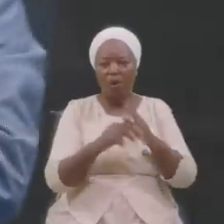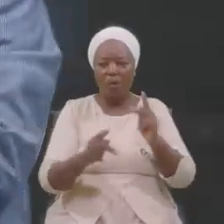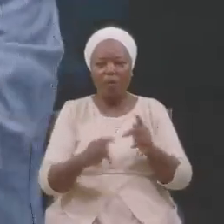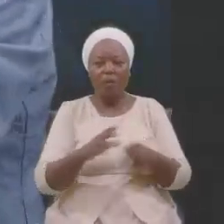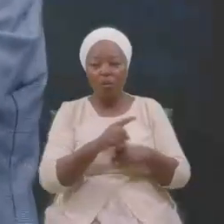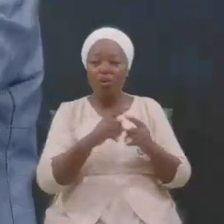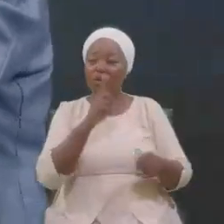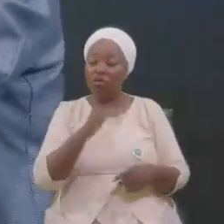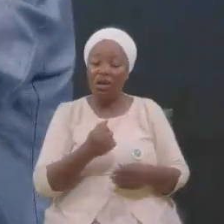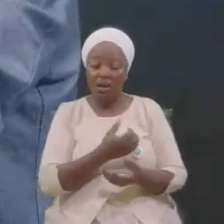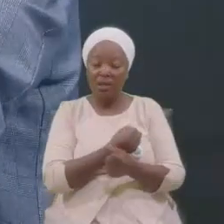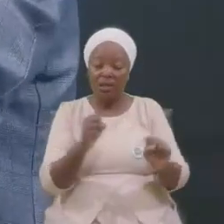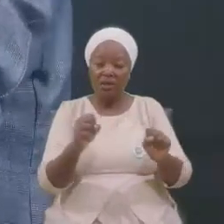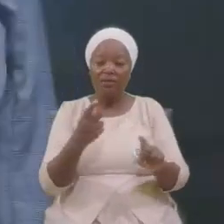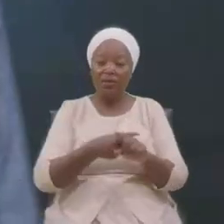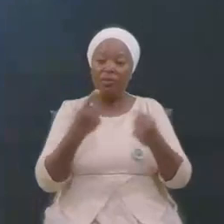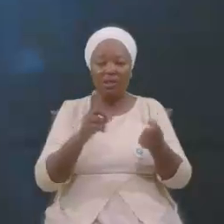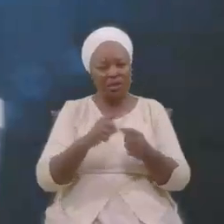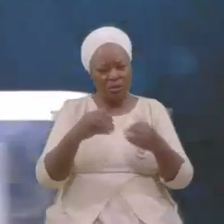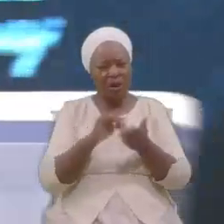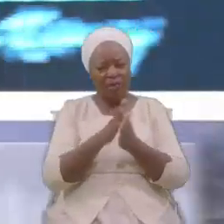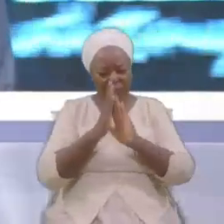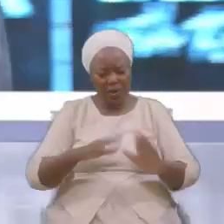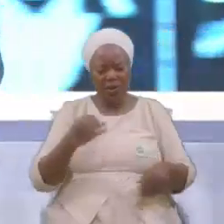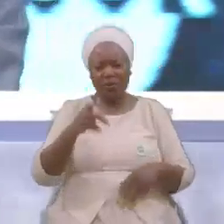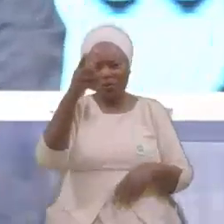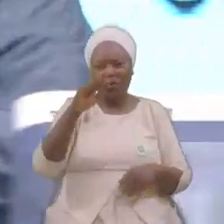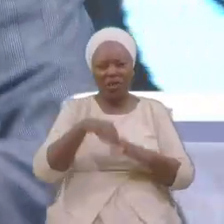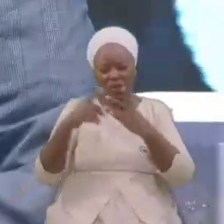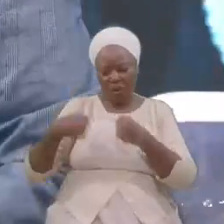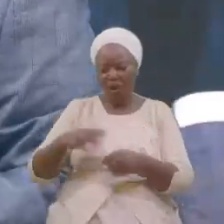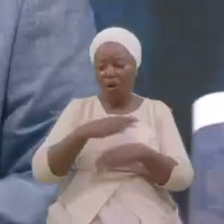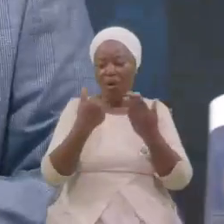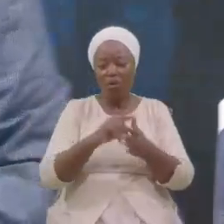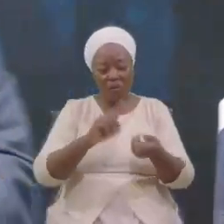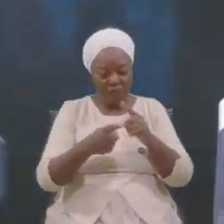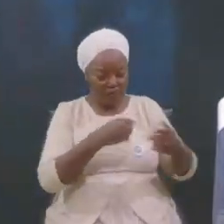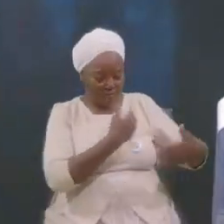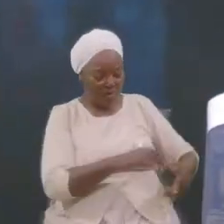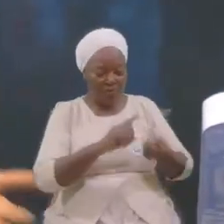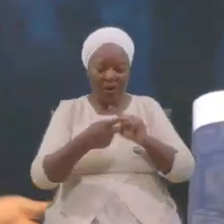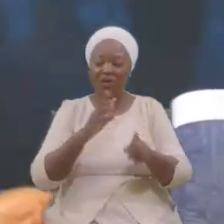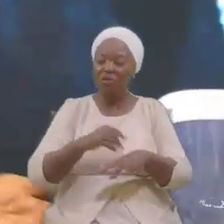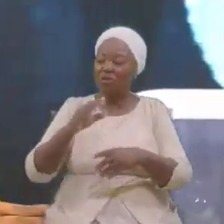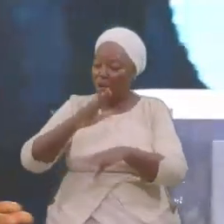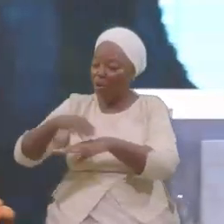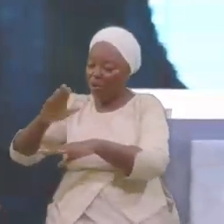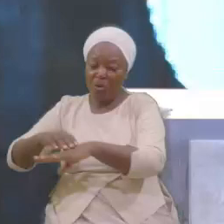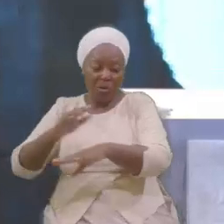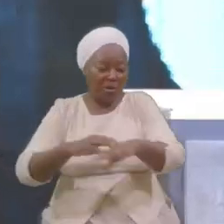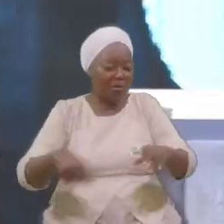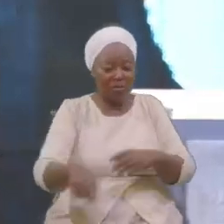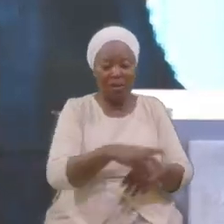and you have the peace of God in your heart, or your neighbors, you'll be contacting them. You're not going to